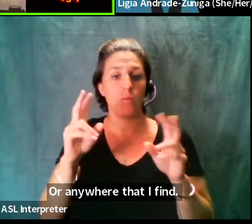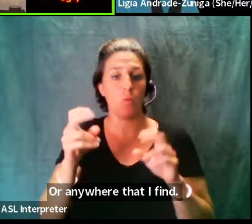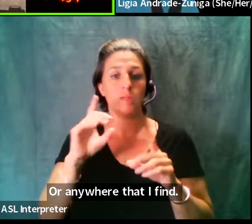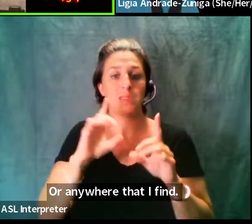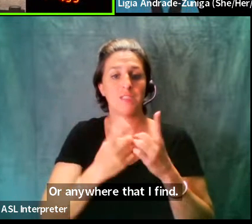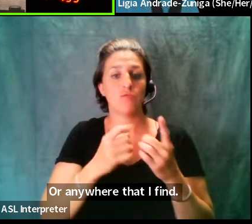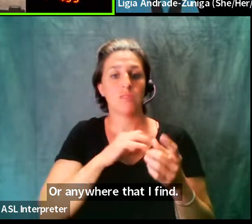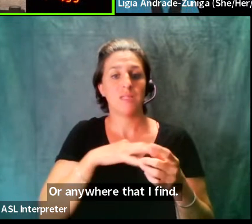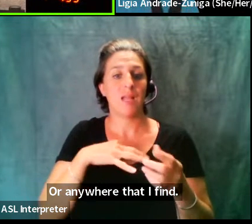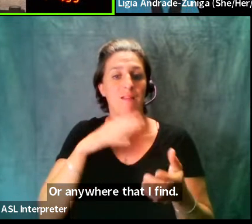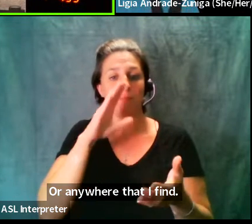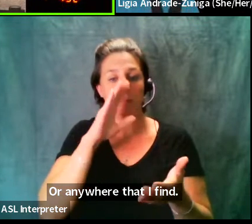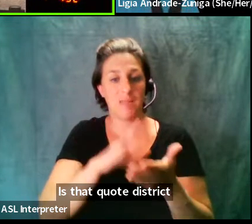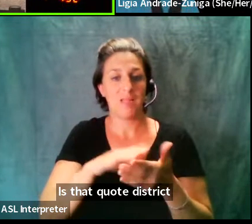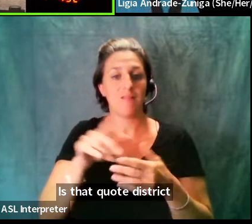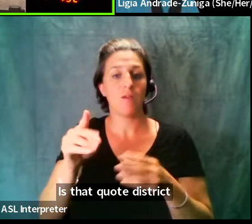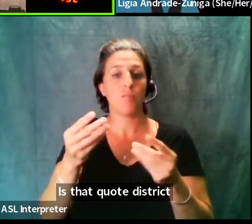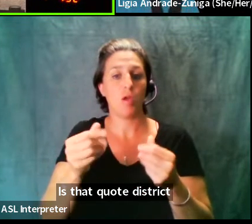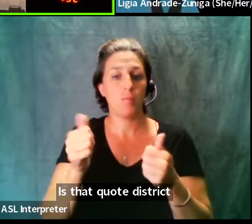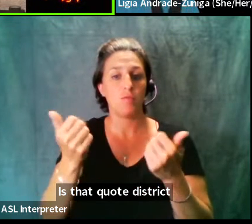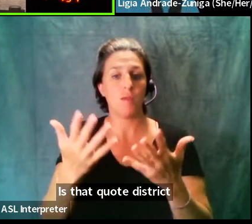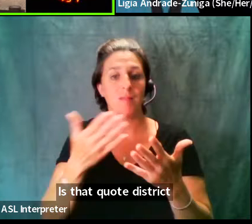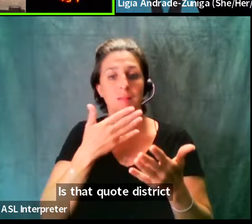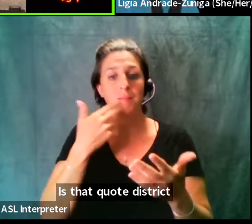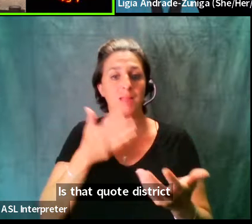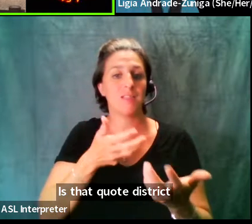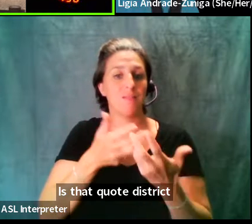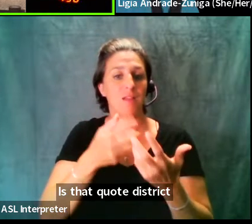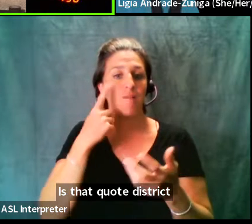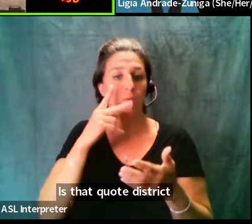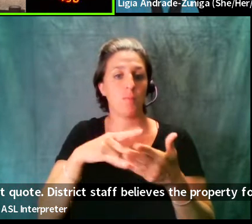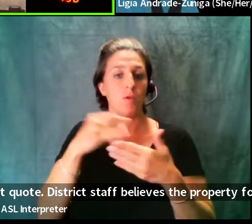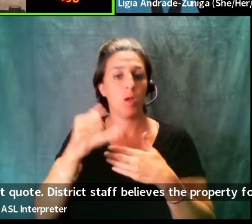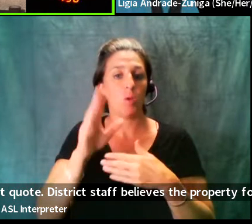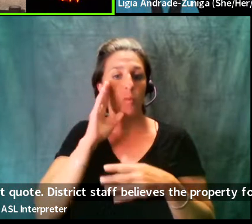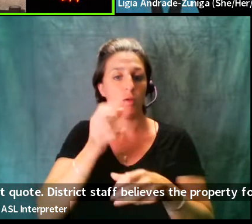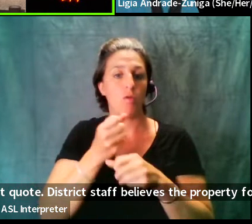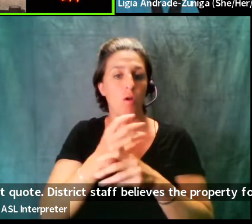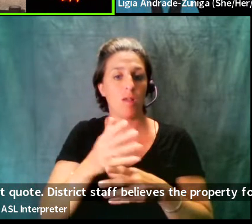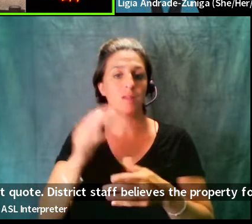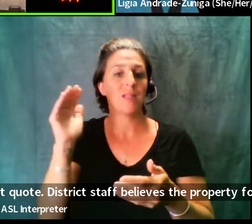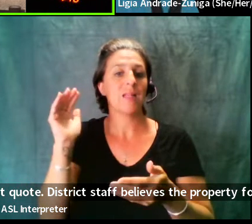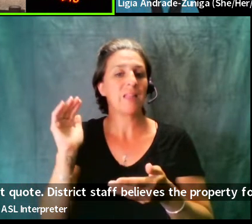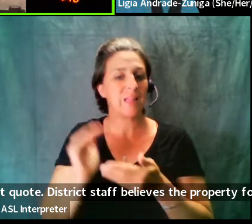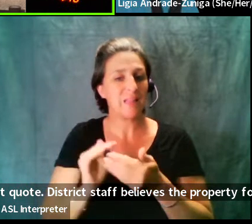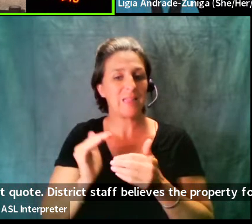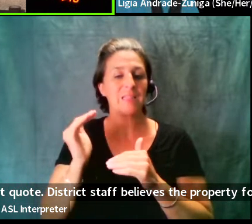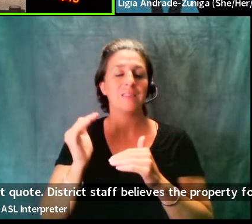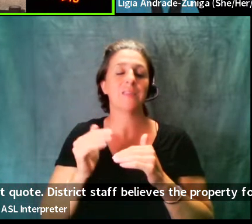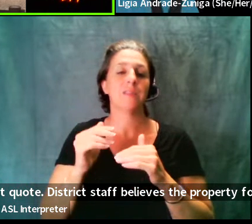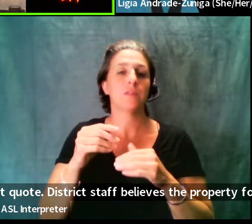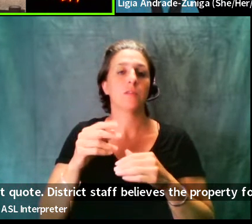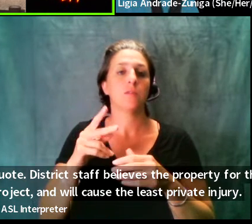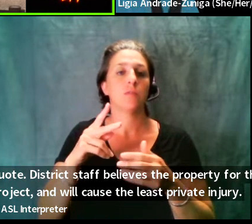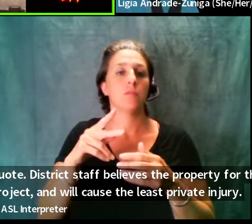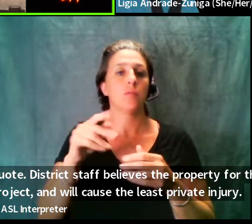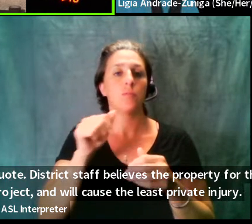staff believes the property provides the best fit for the project and will cause the least private injury, end quote.